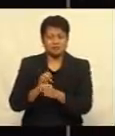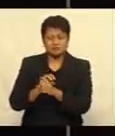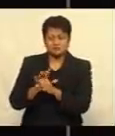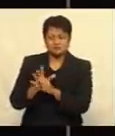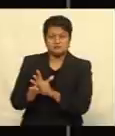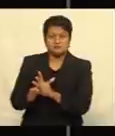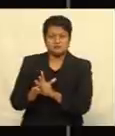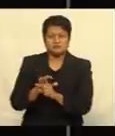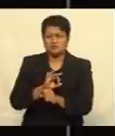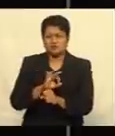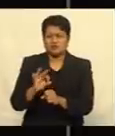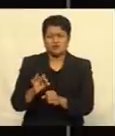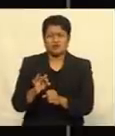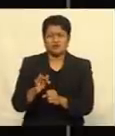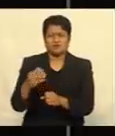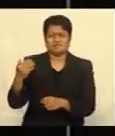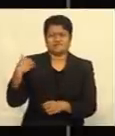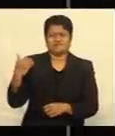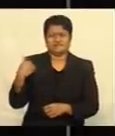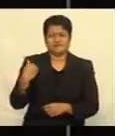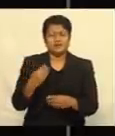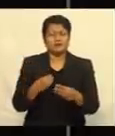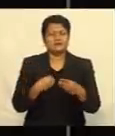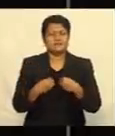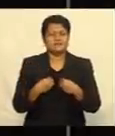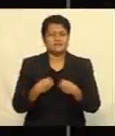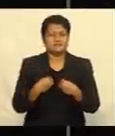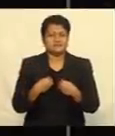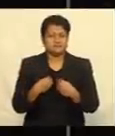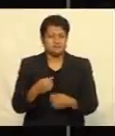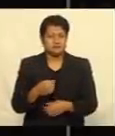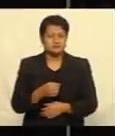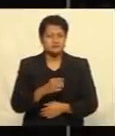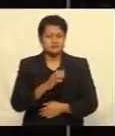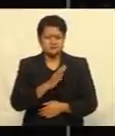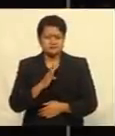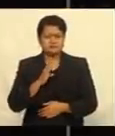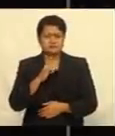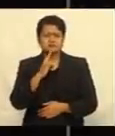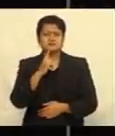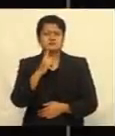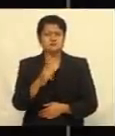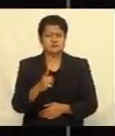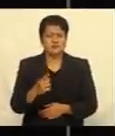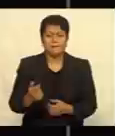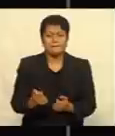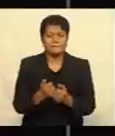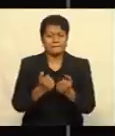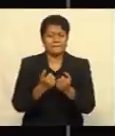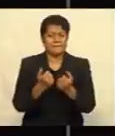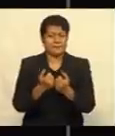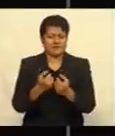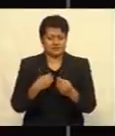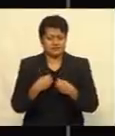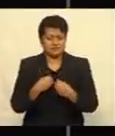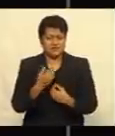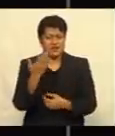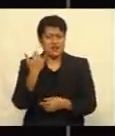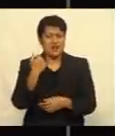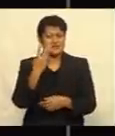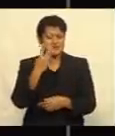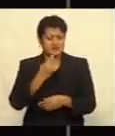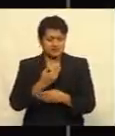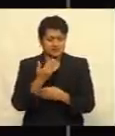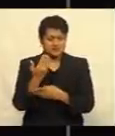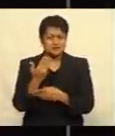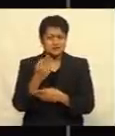severely affect businesses. Chief Executive Kameli Batiweti says they've visited many businesses over the last 3 days and seen that operations